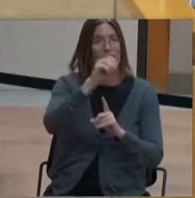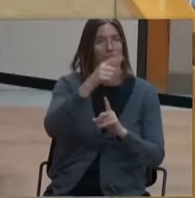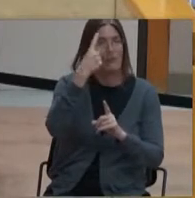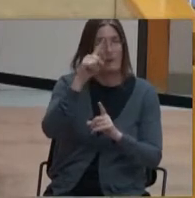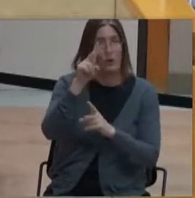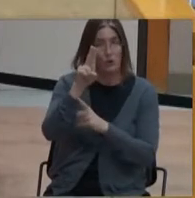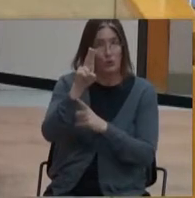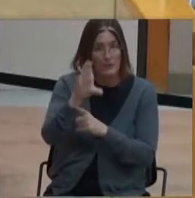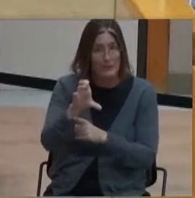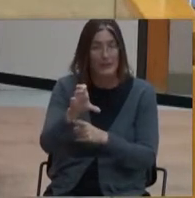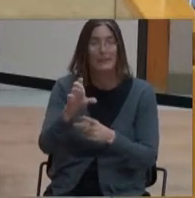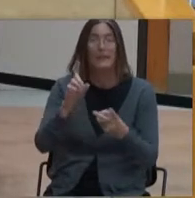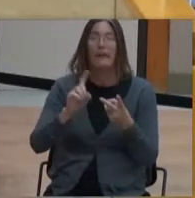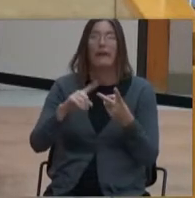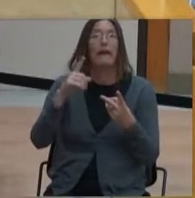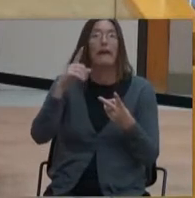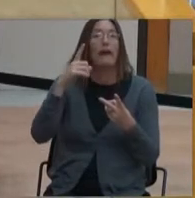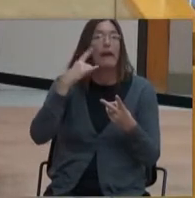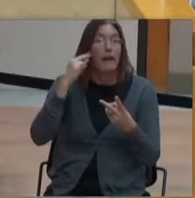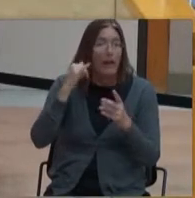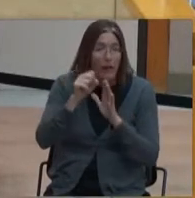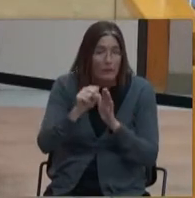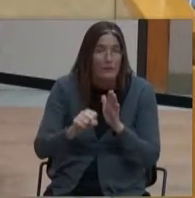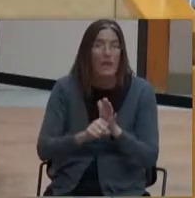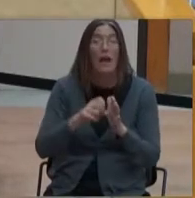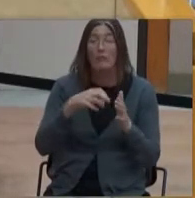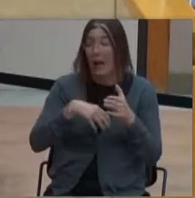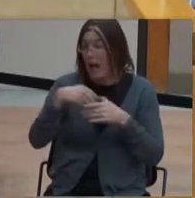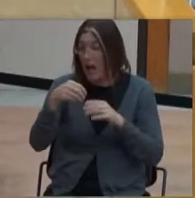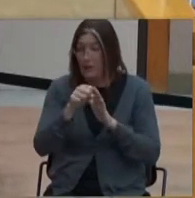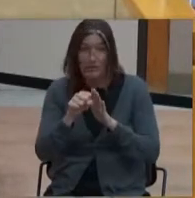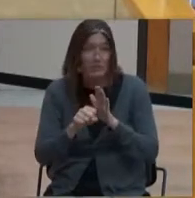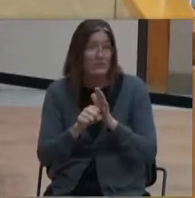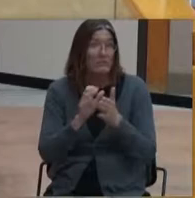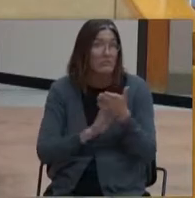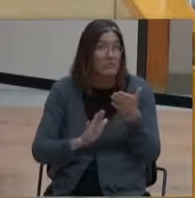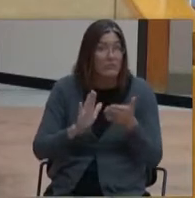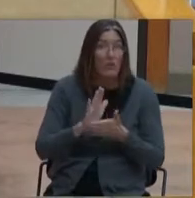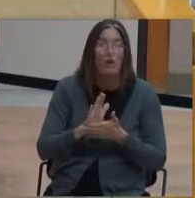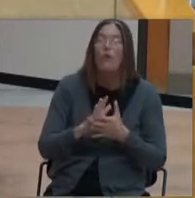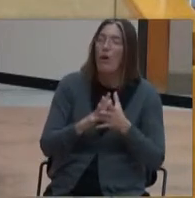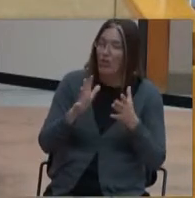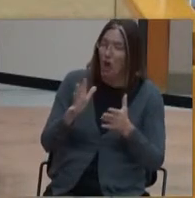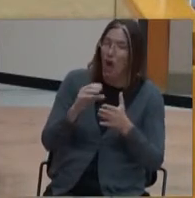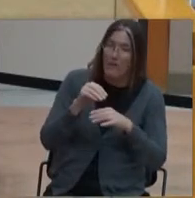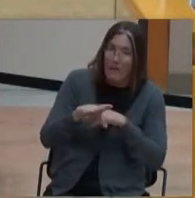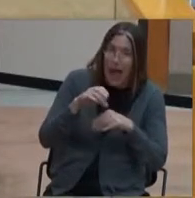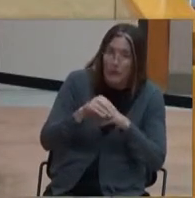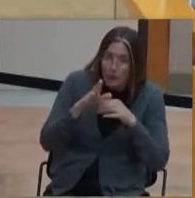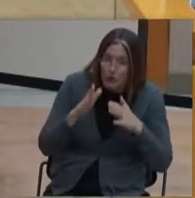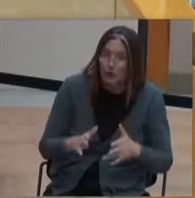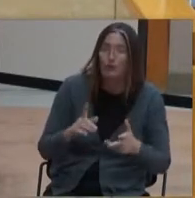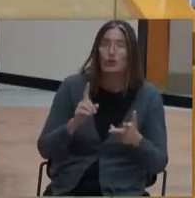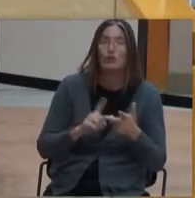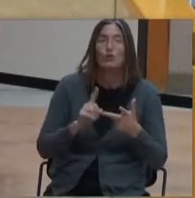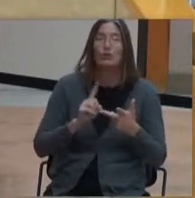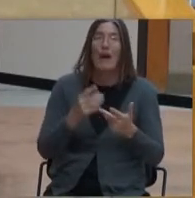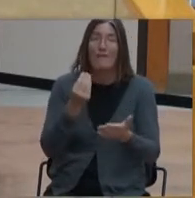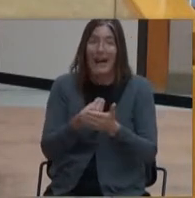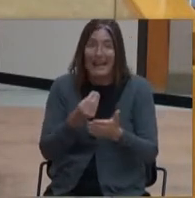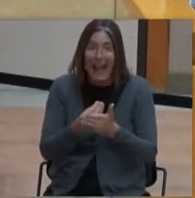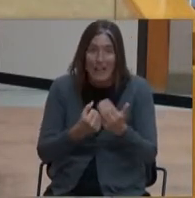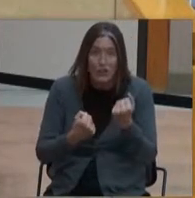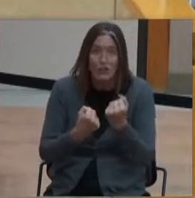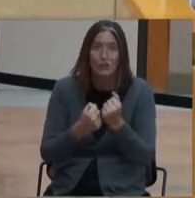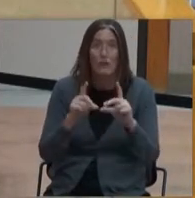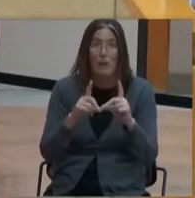also be getting support from SAC counselors, and the financial aid department, representatives from the Cal States and UCs, the Boys and Girls Club, and the